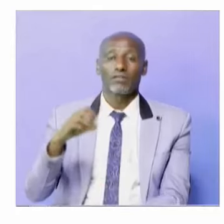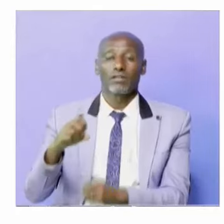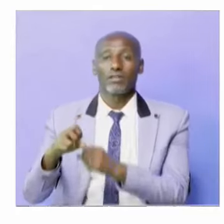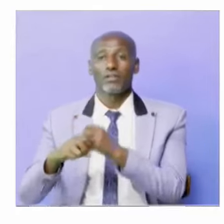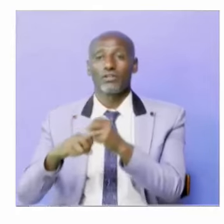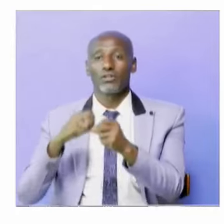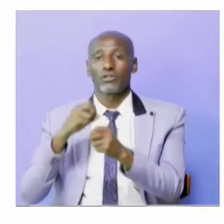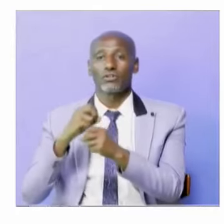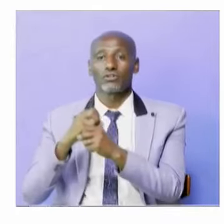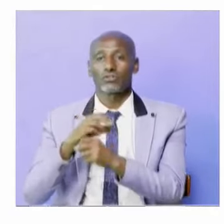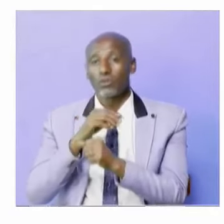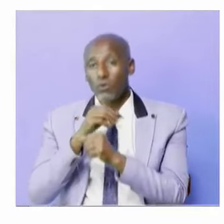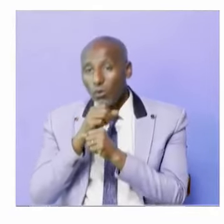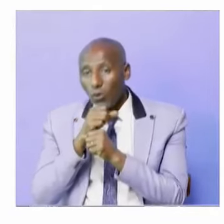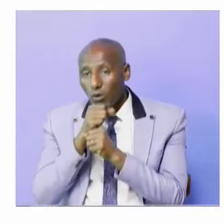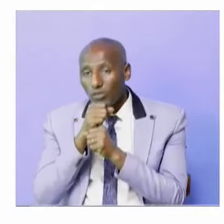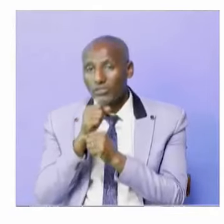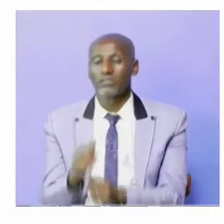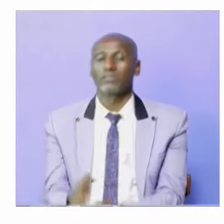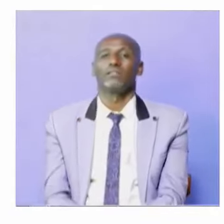12 years old.